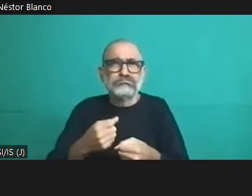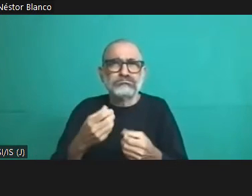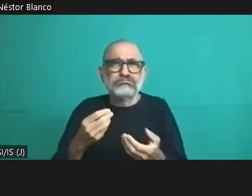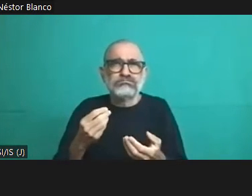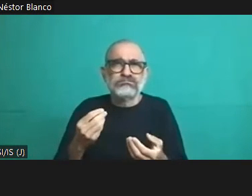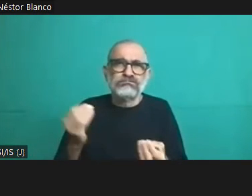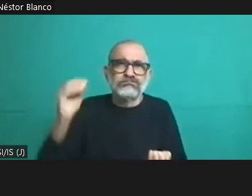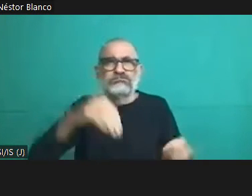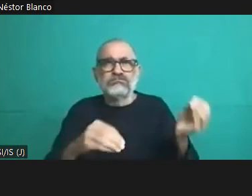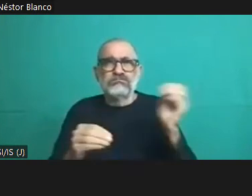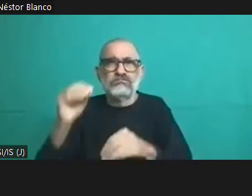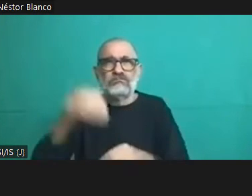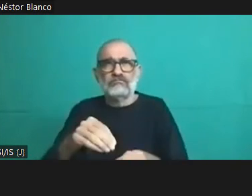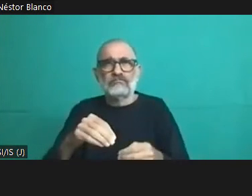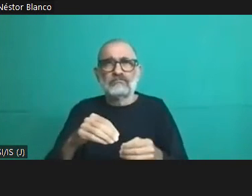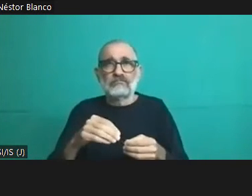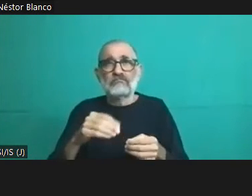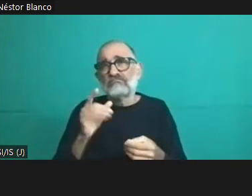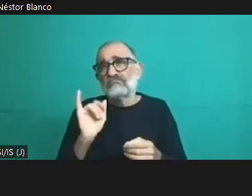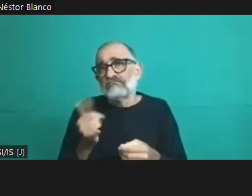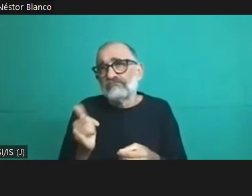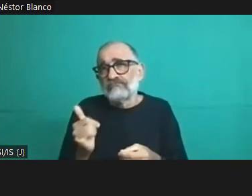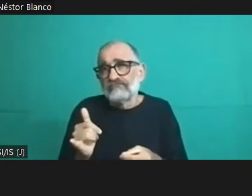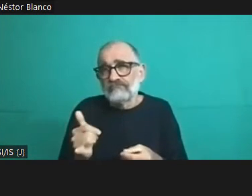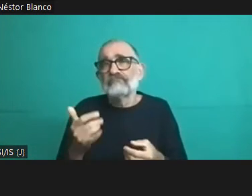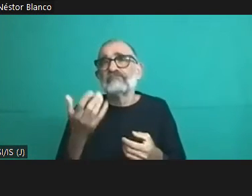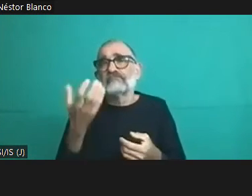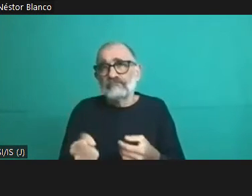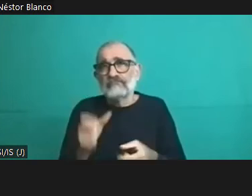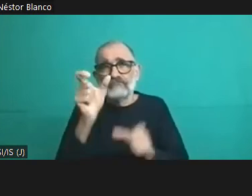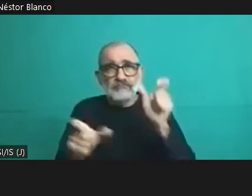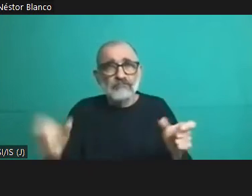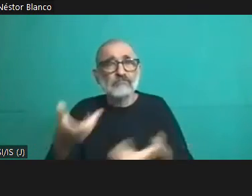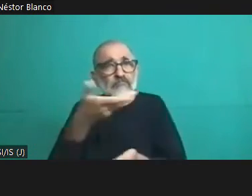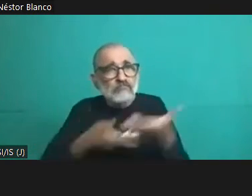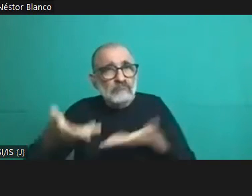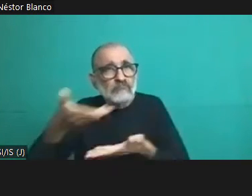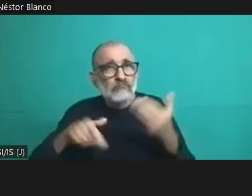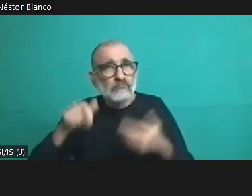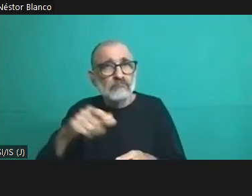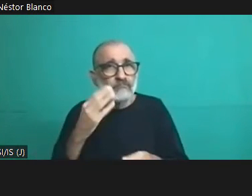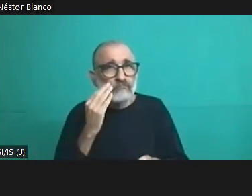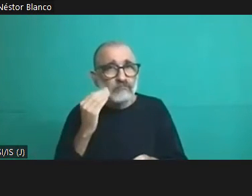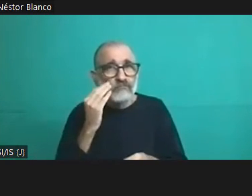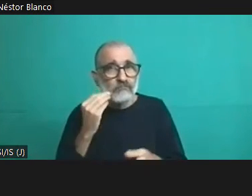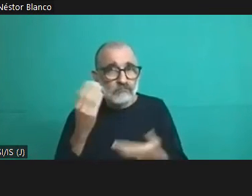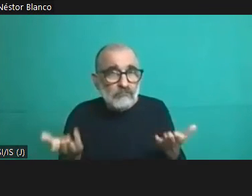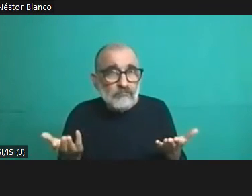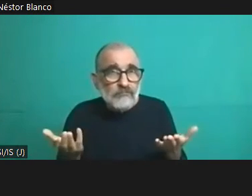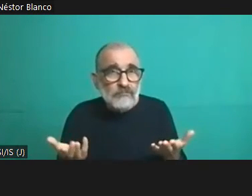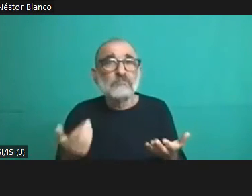valuable and enriching, but I would not like to forget the need also to